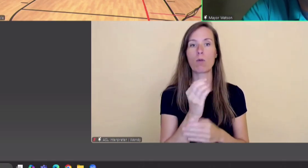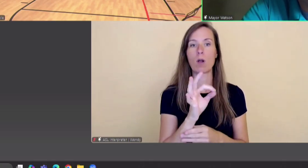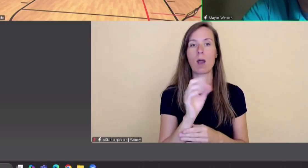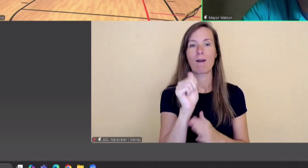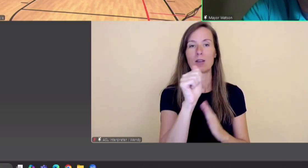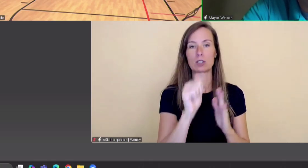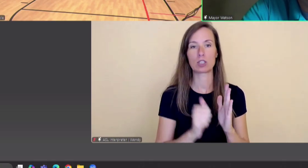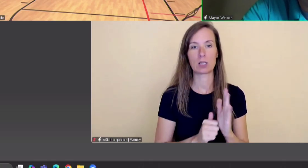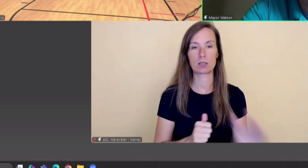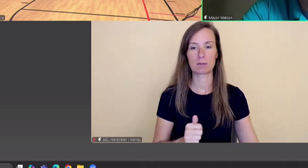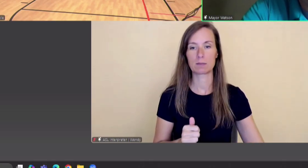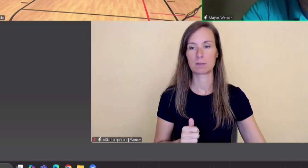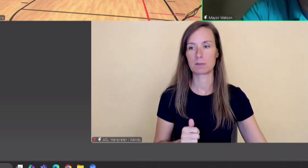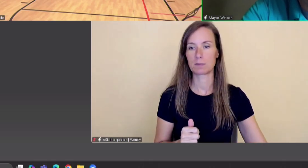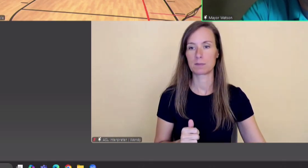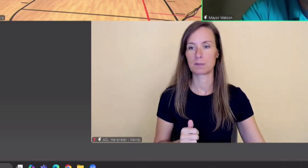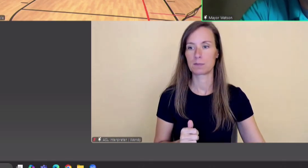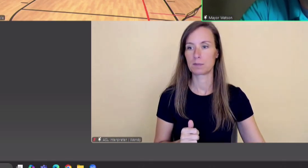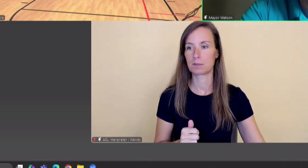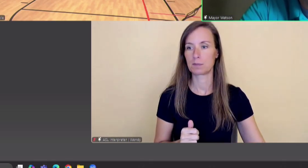agenda.